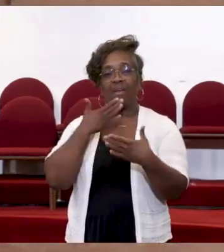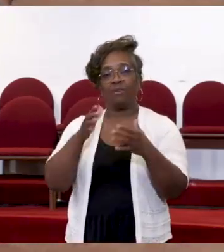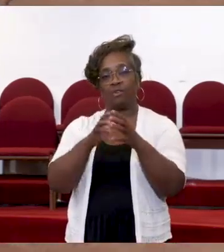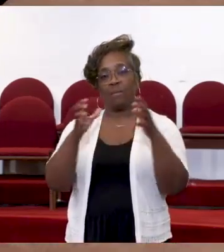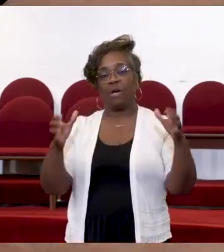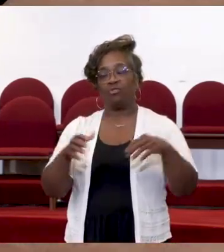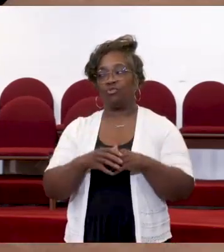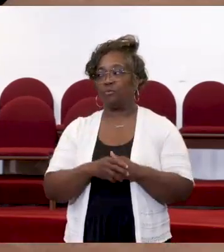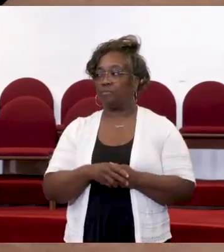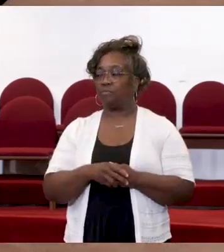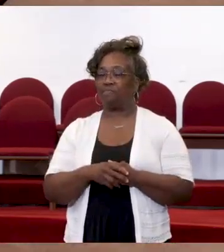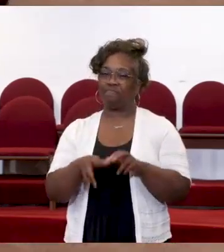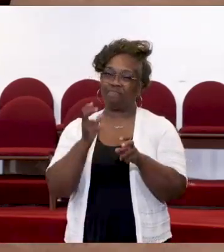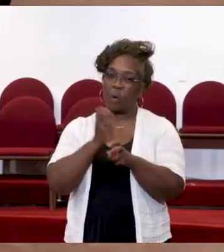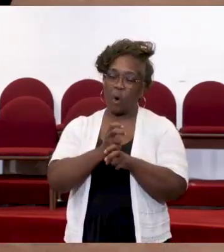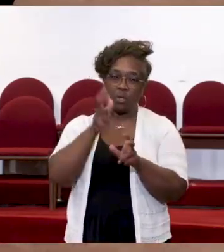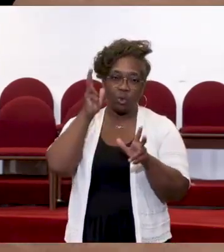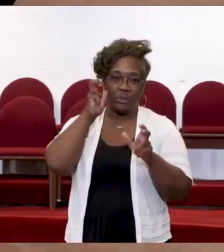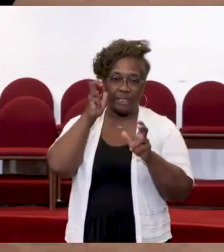Thank you.